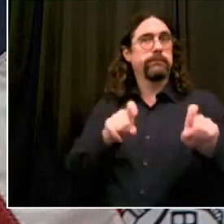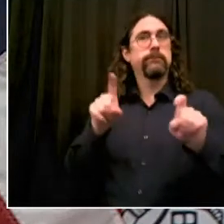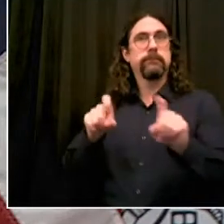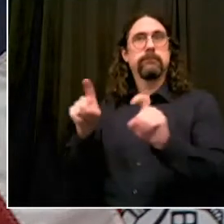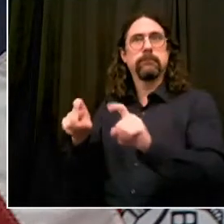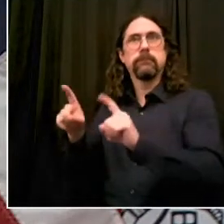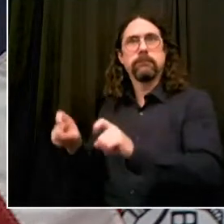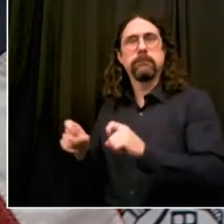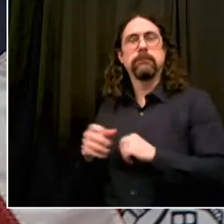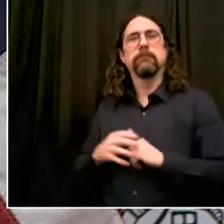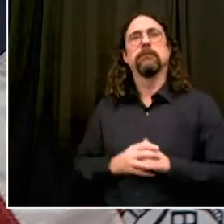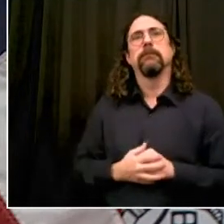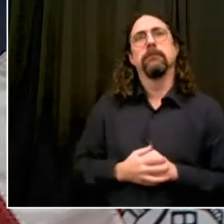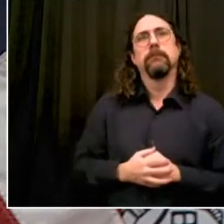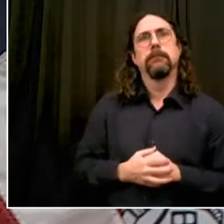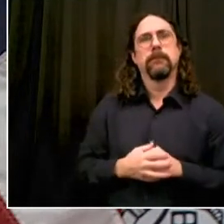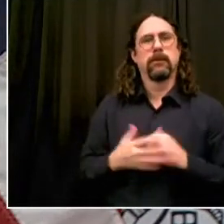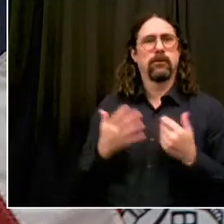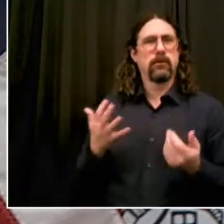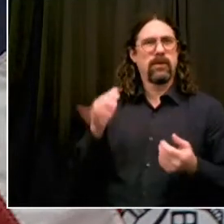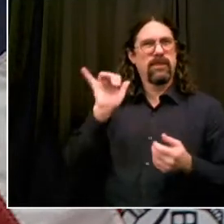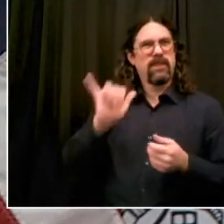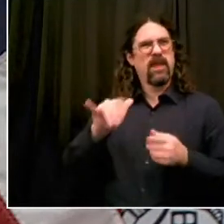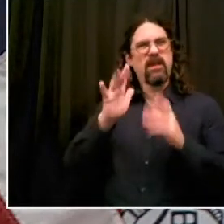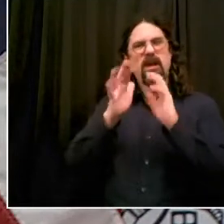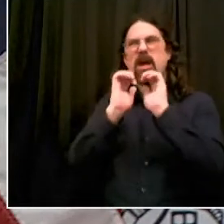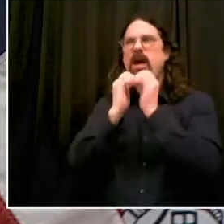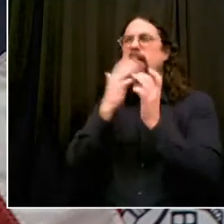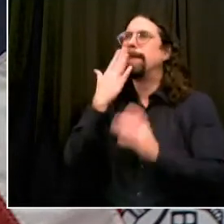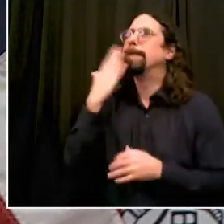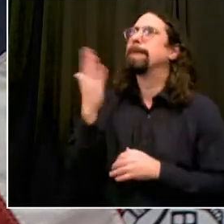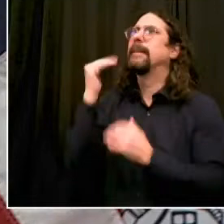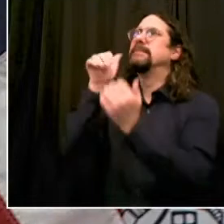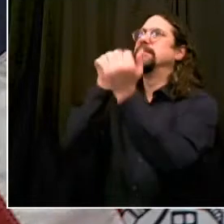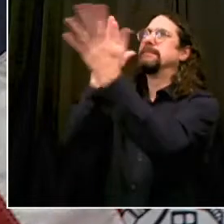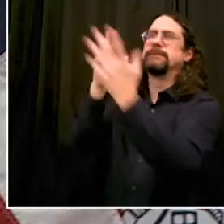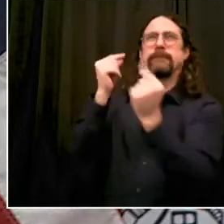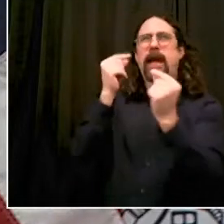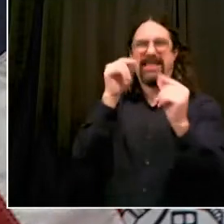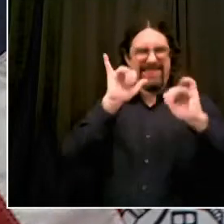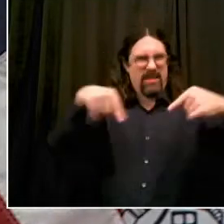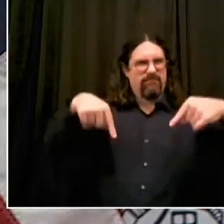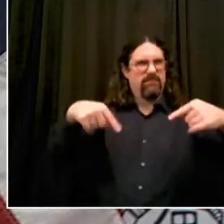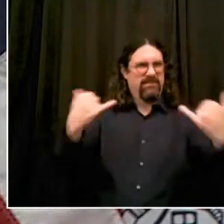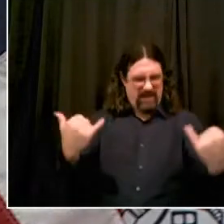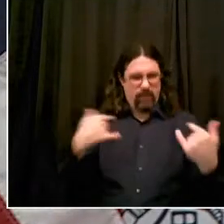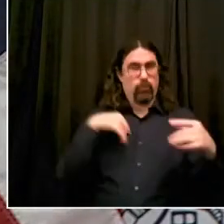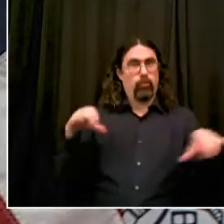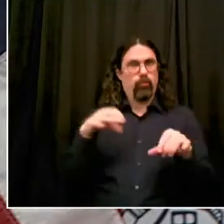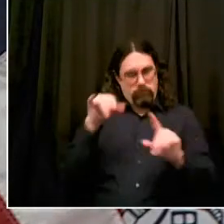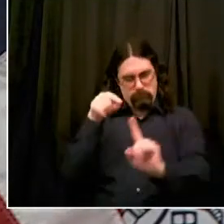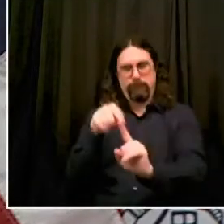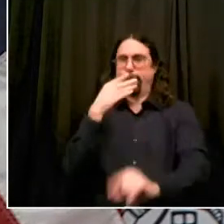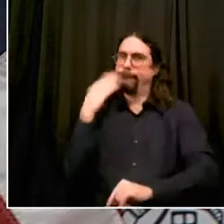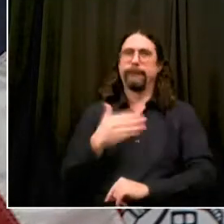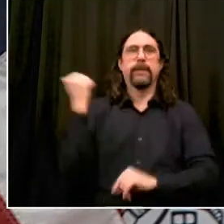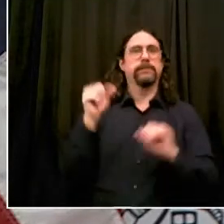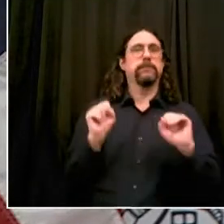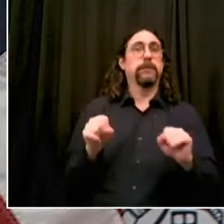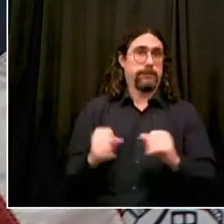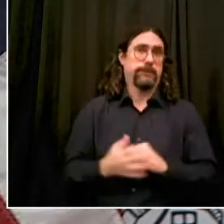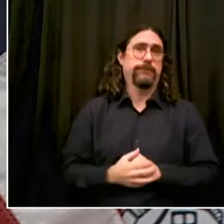hard number made a lot of sense back in the summer when we had not yet experienced all this. Now that we've experienced it, we think this